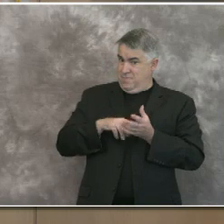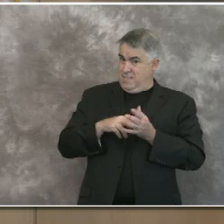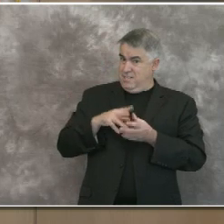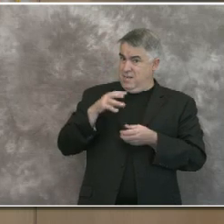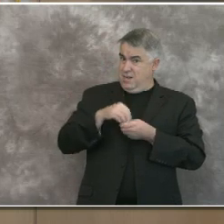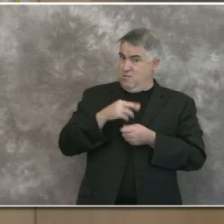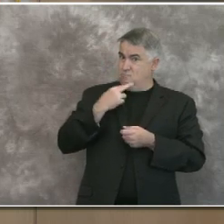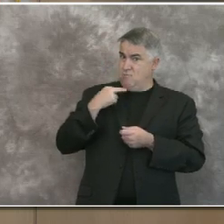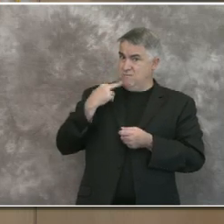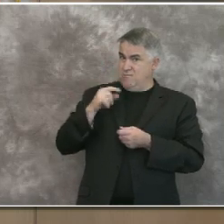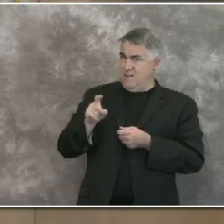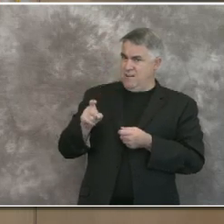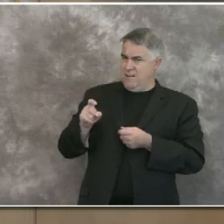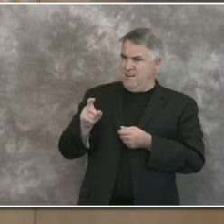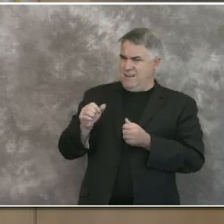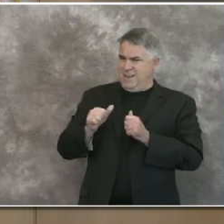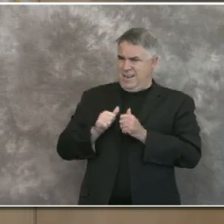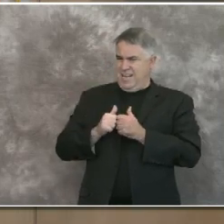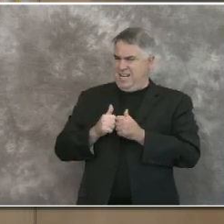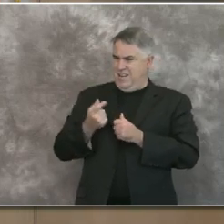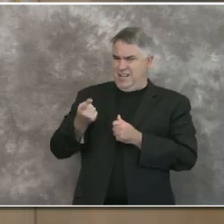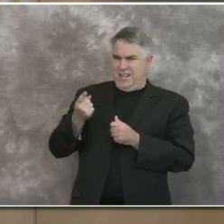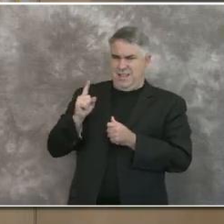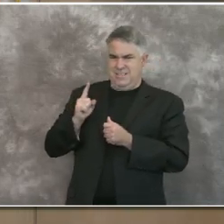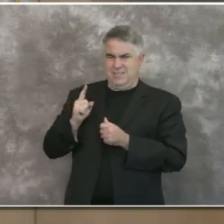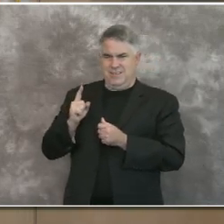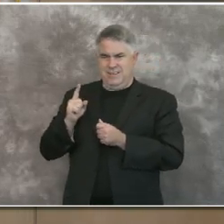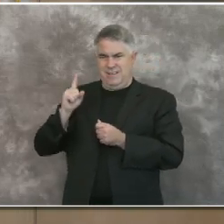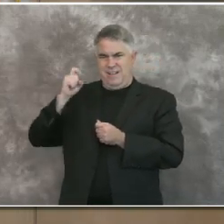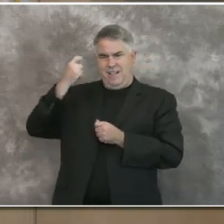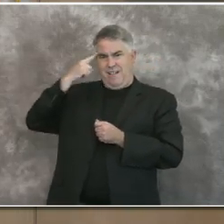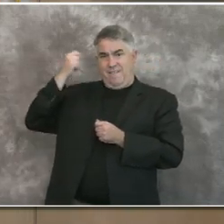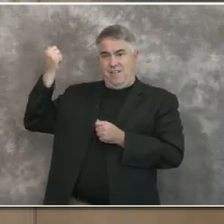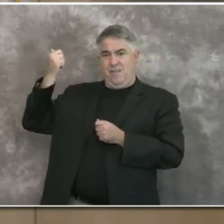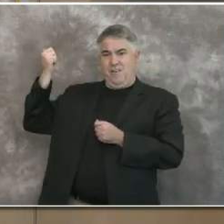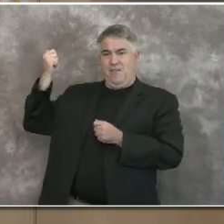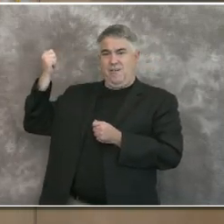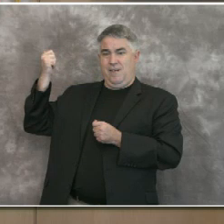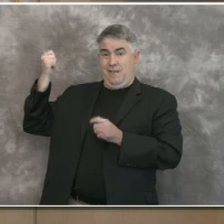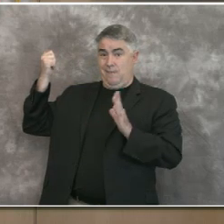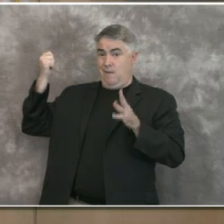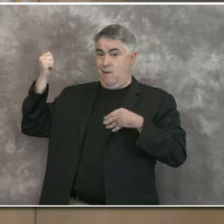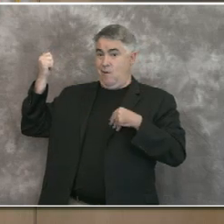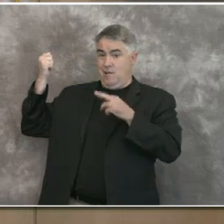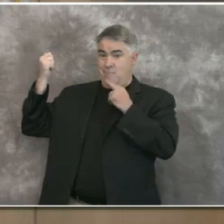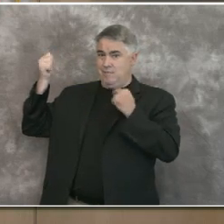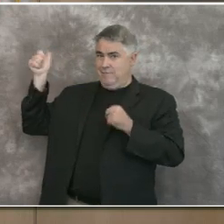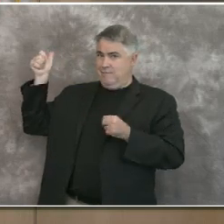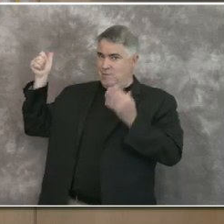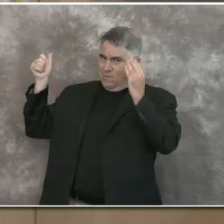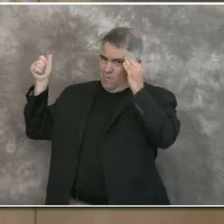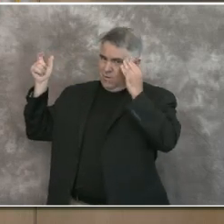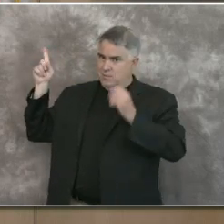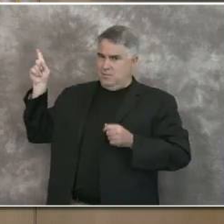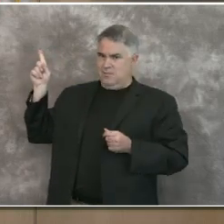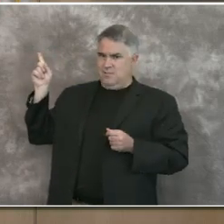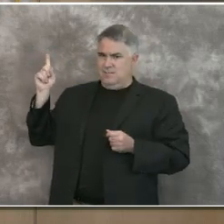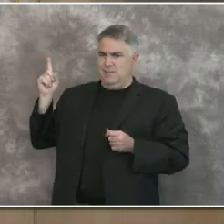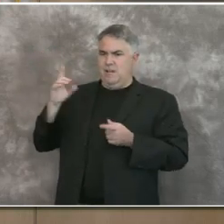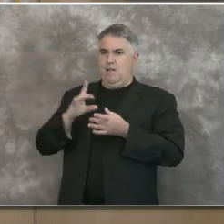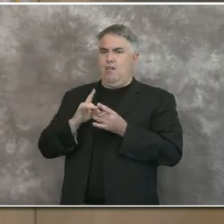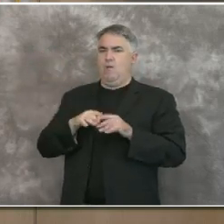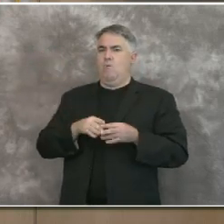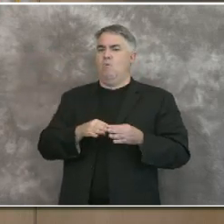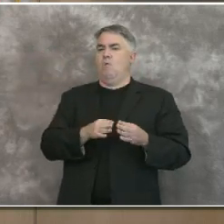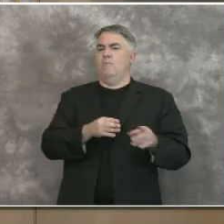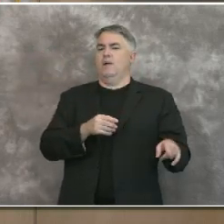was, the governor, a former restaurateur himself, talked about the reopening of restaurants. He characterized it